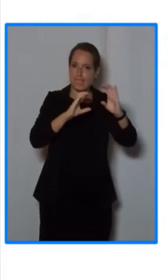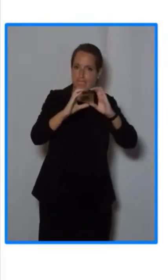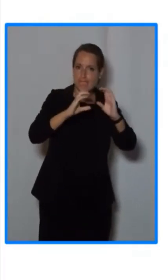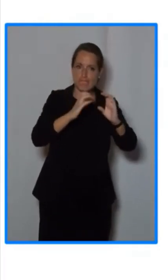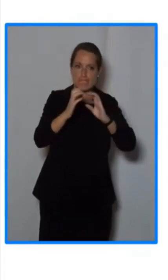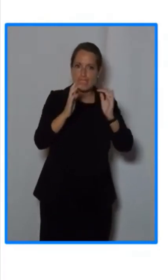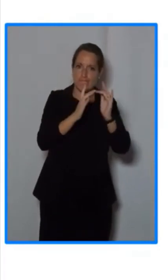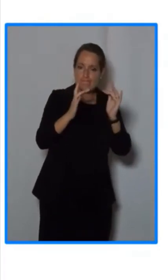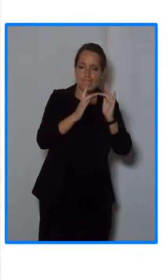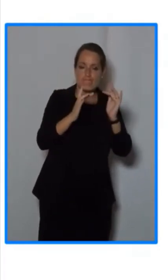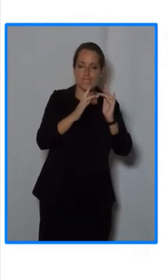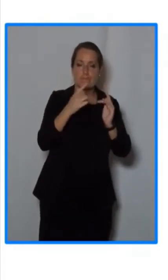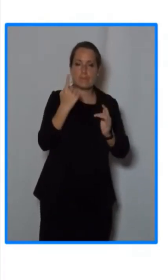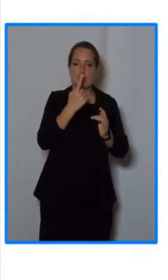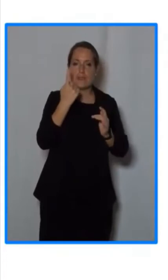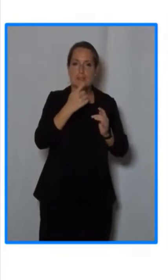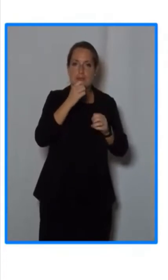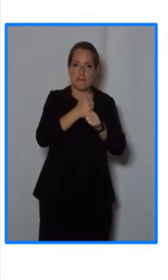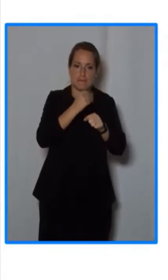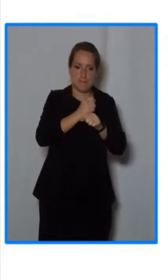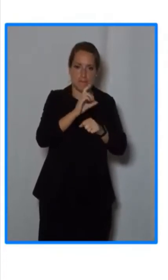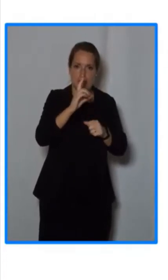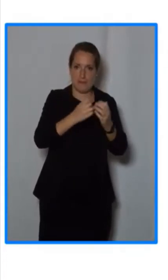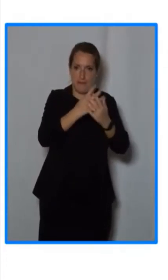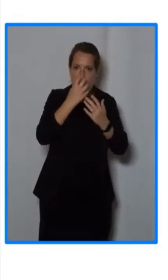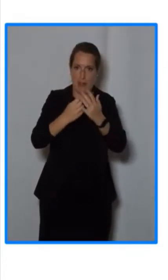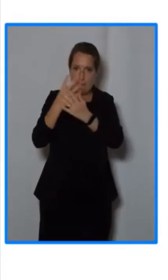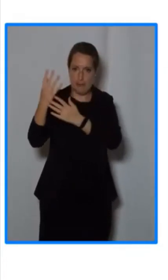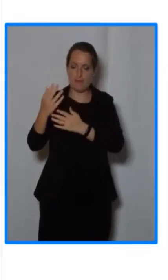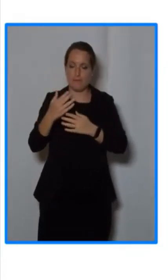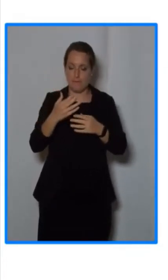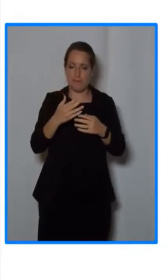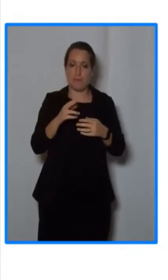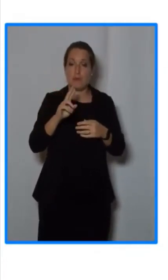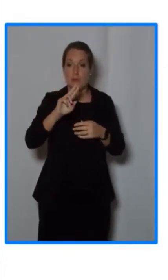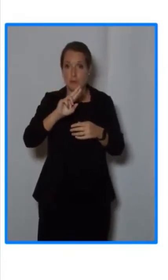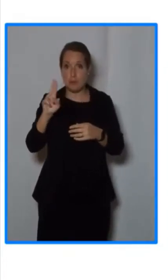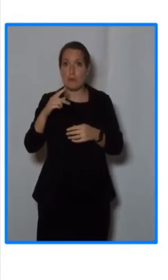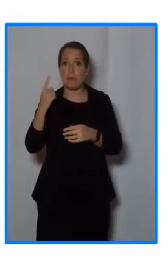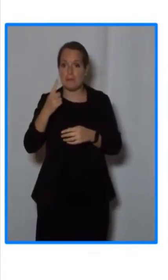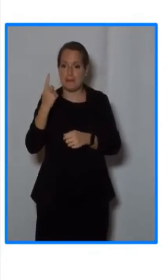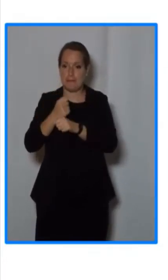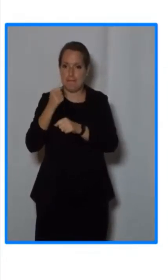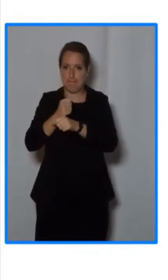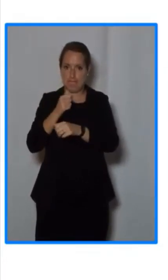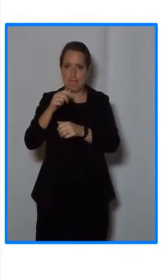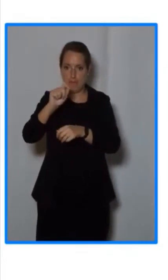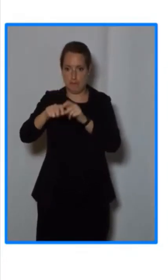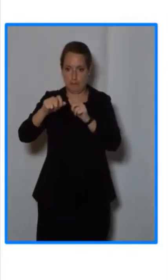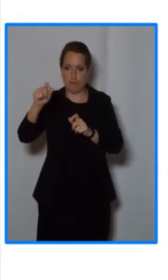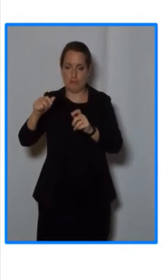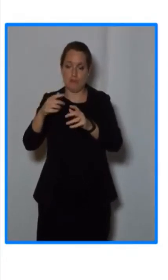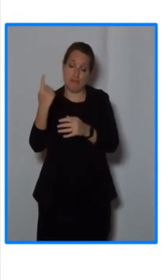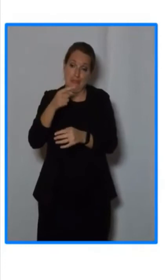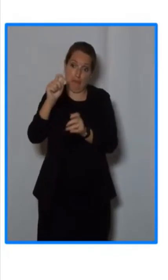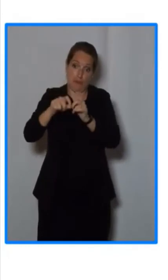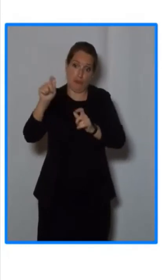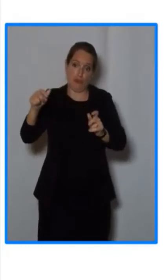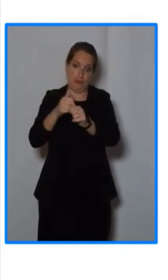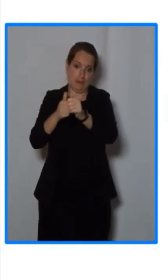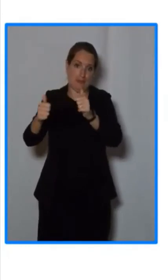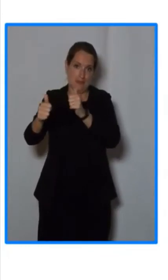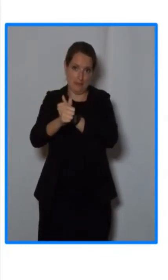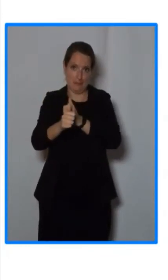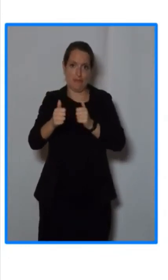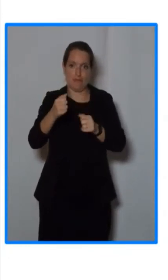conversation between these people before the implementation is essential for finding economical approaches without unnecessary compromises for design